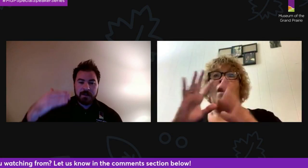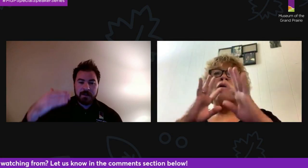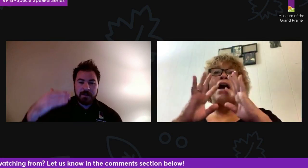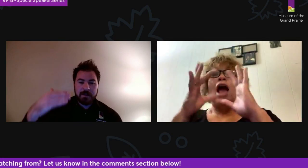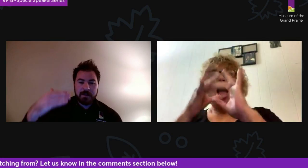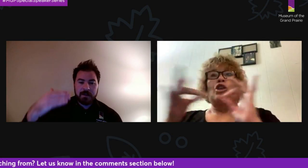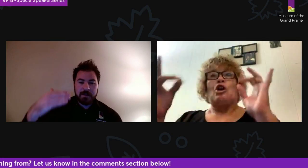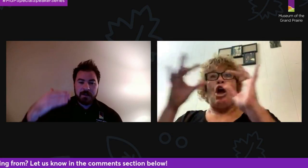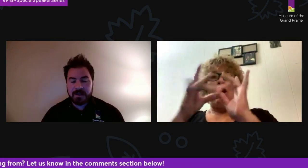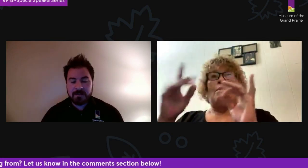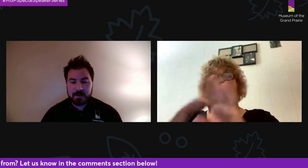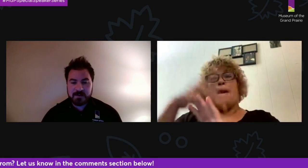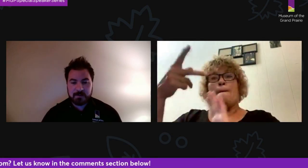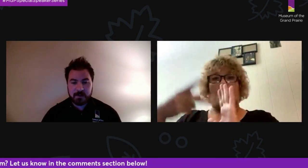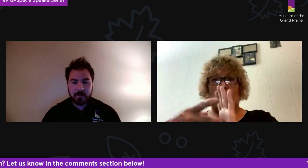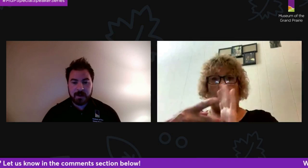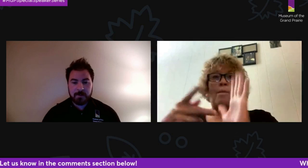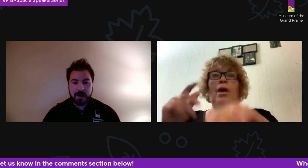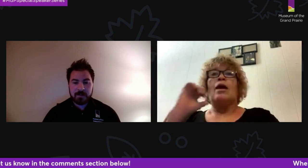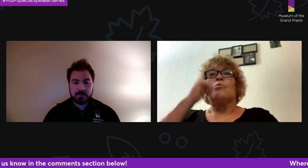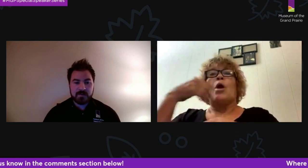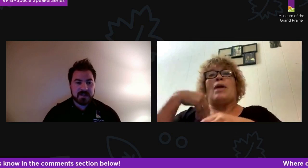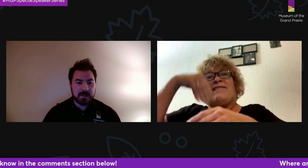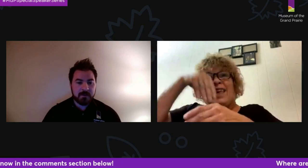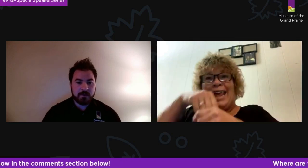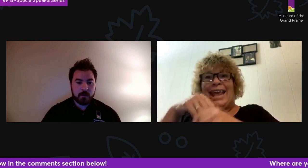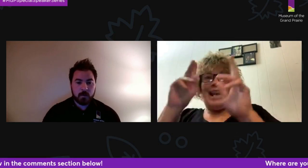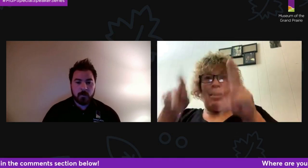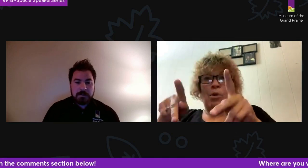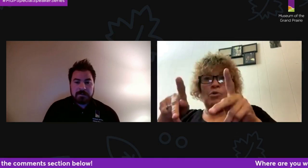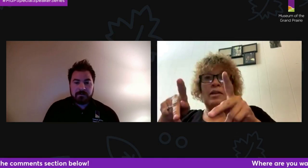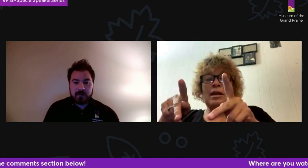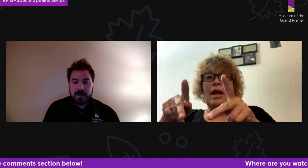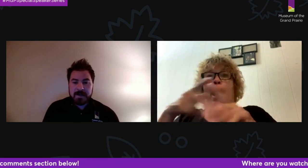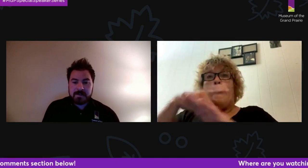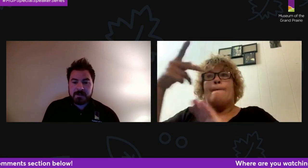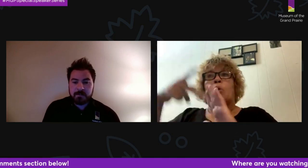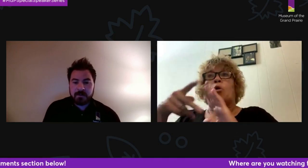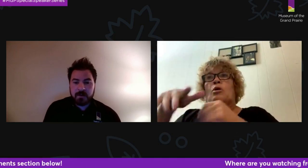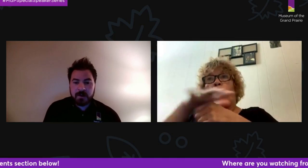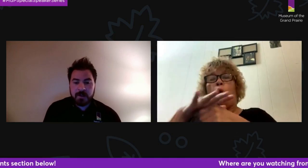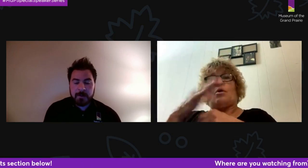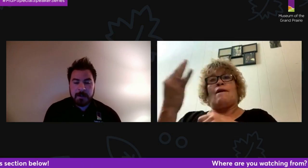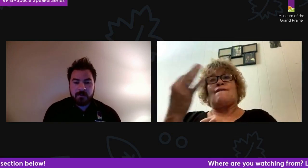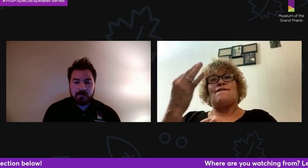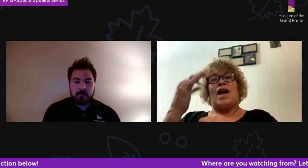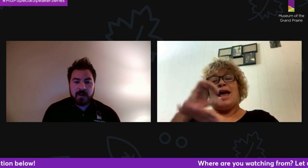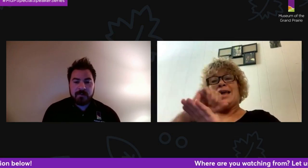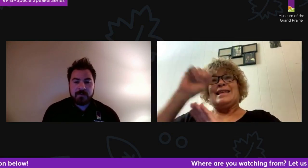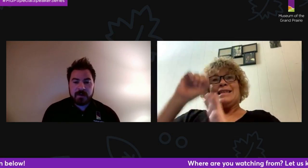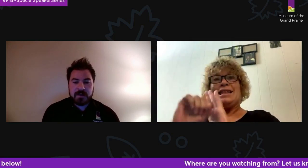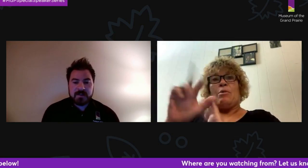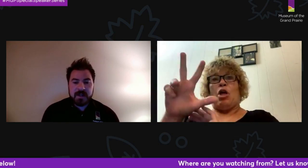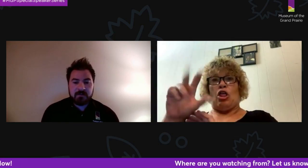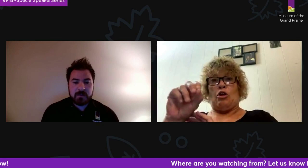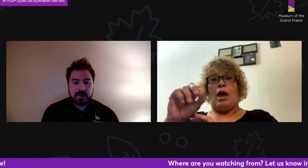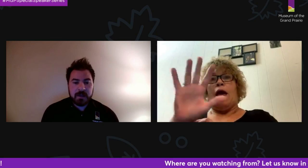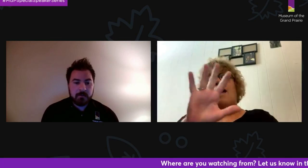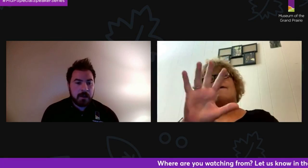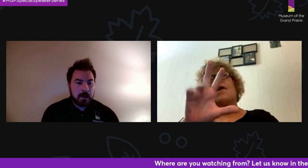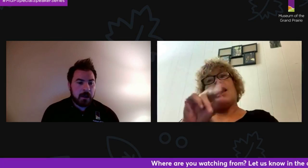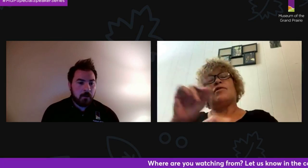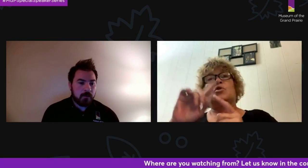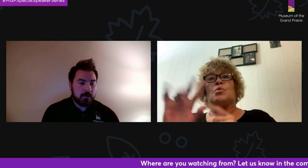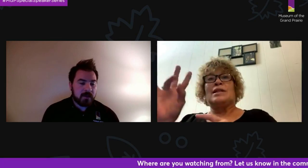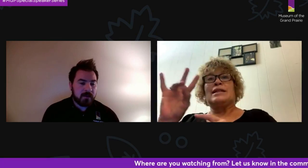programs, tomorrow we have an in-person program at the museum, if you're local, on Friday, September 30th, from 5:30 to 7